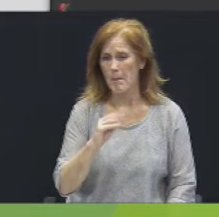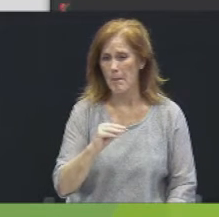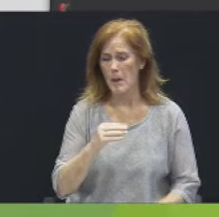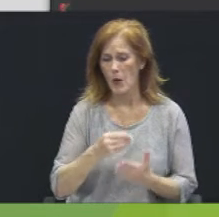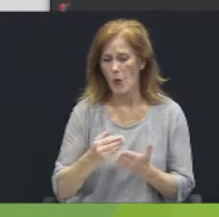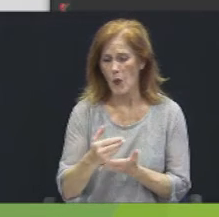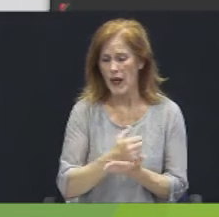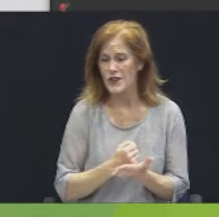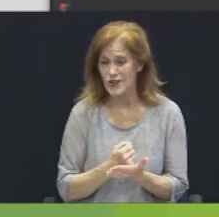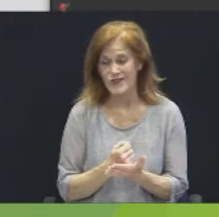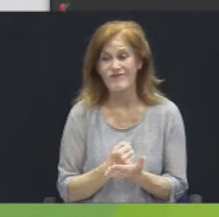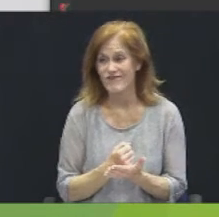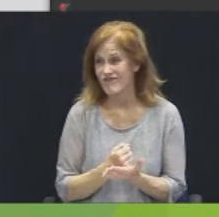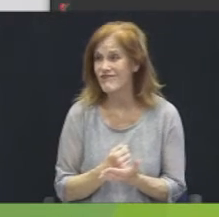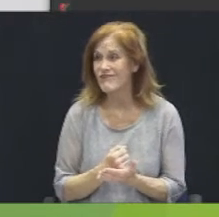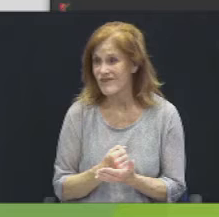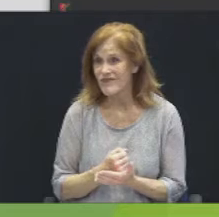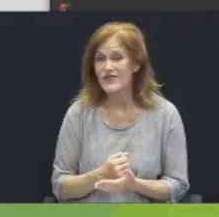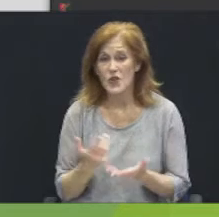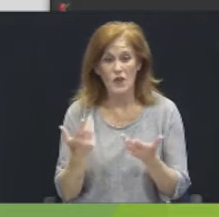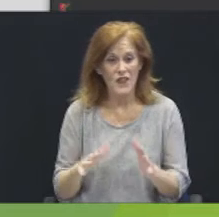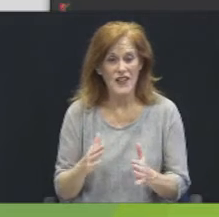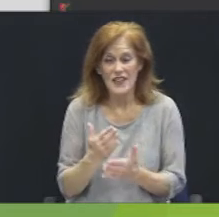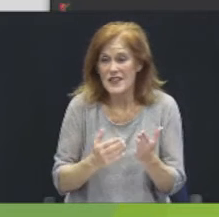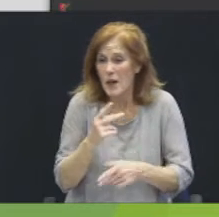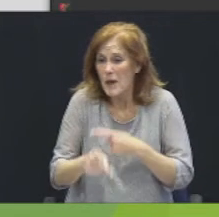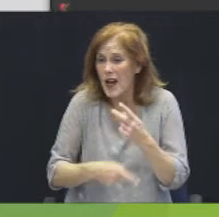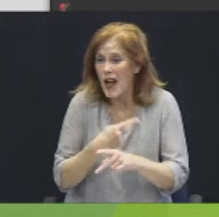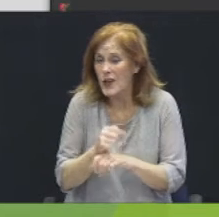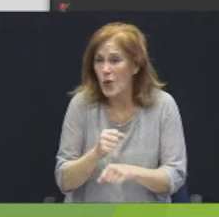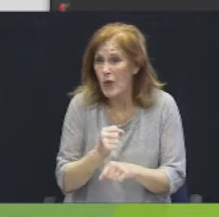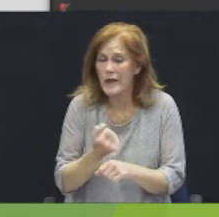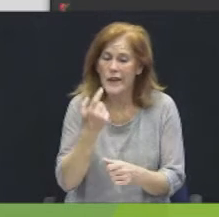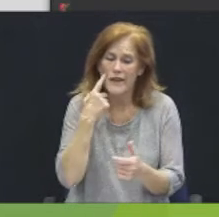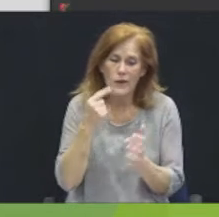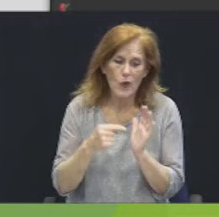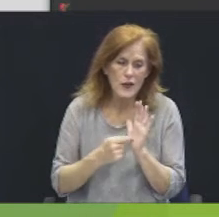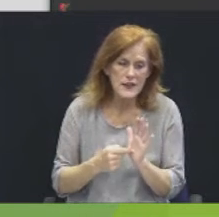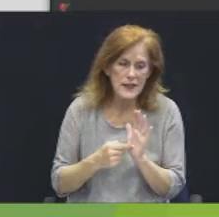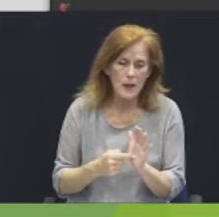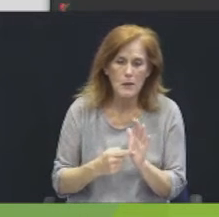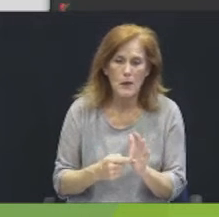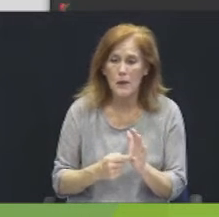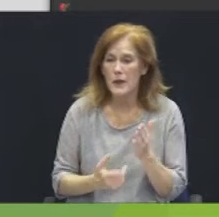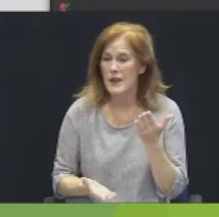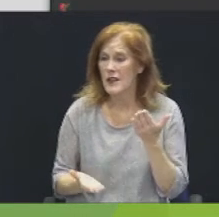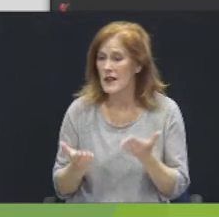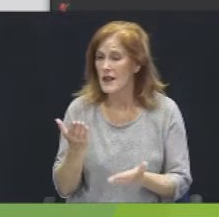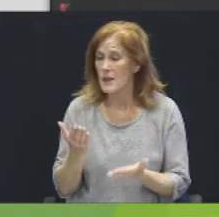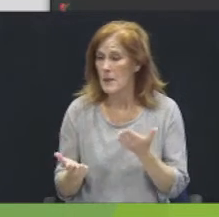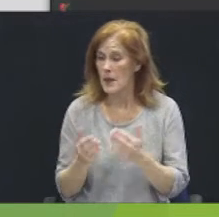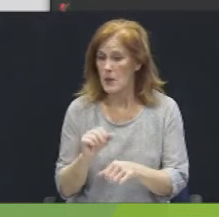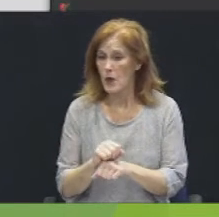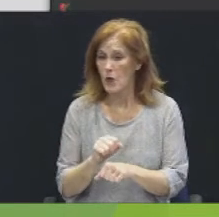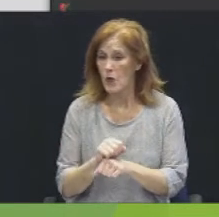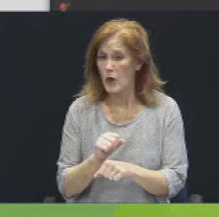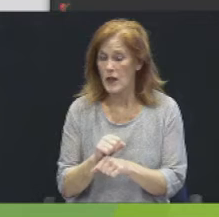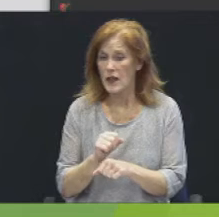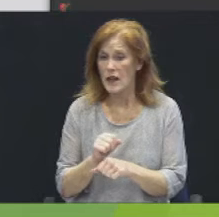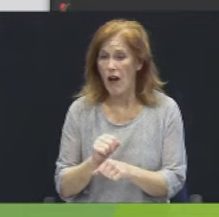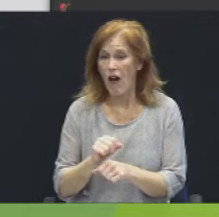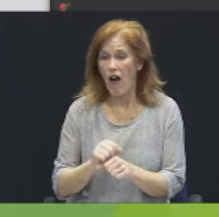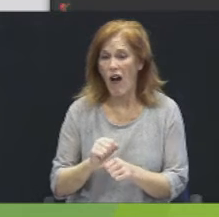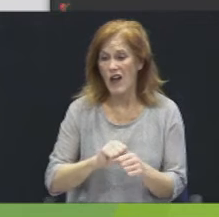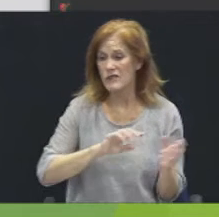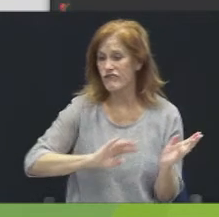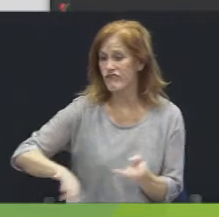wage to complete the work. So for example, if you were working on an assembly line.